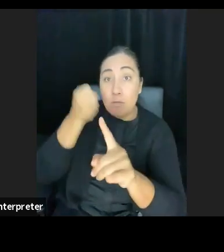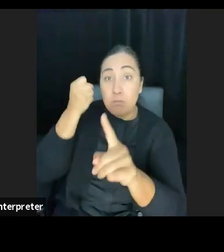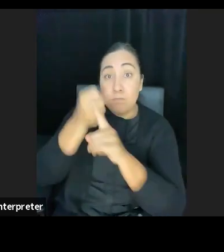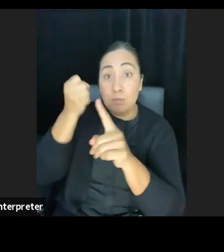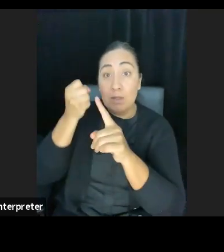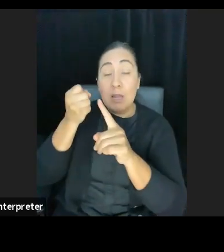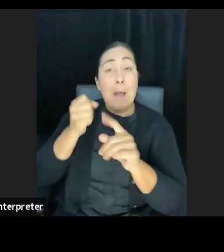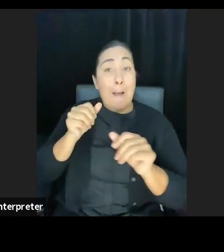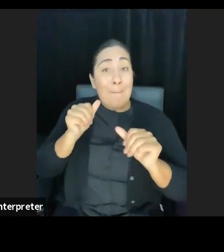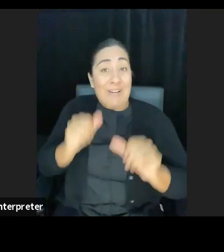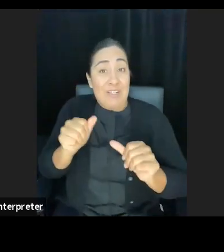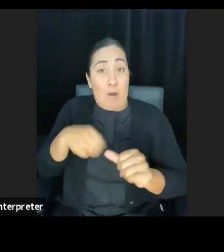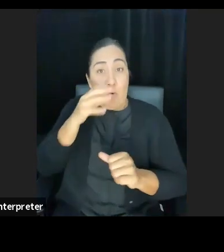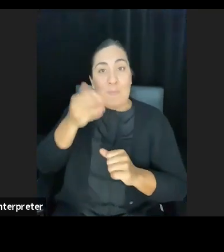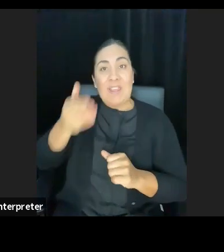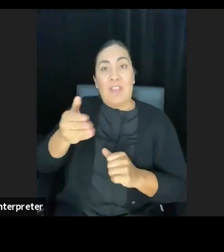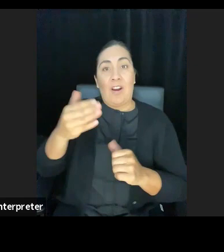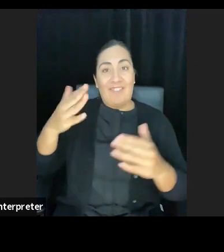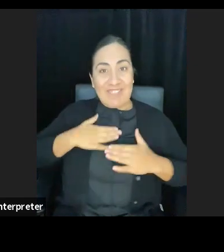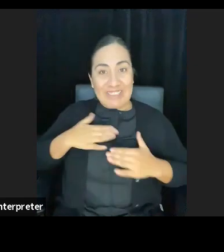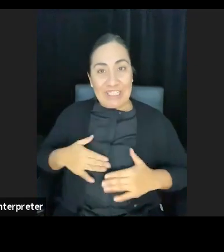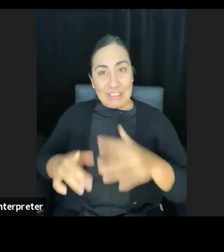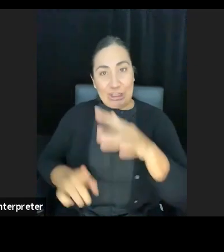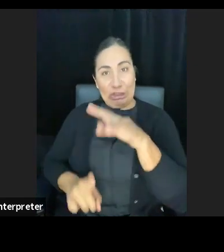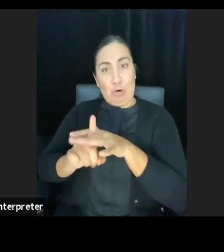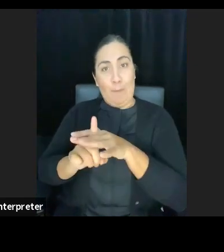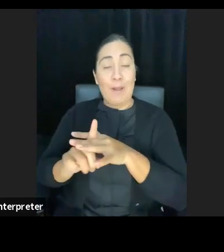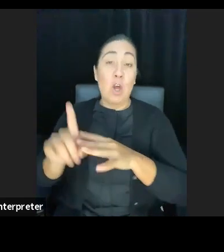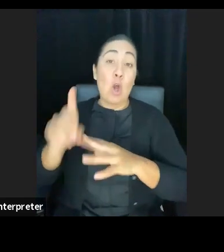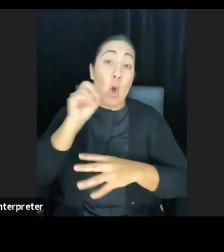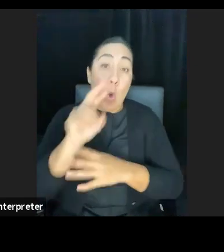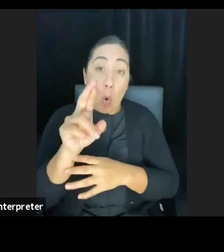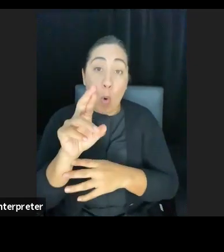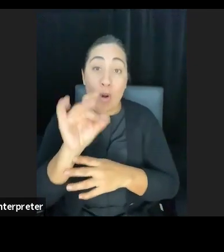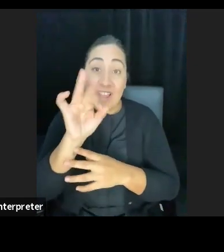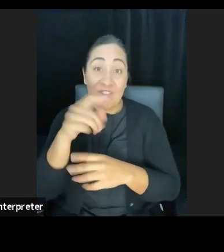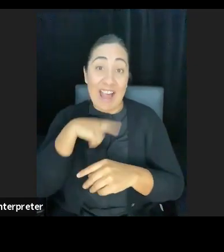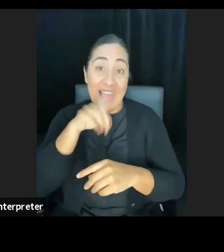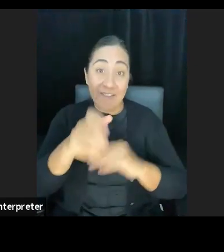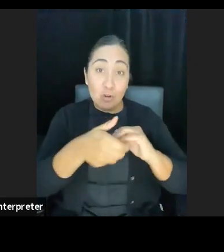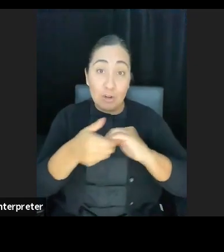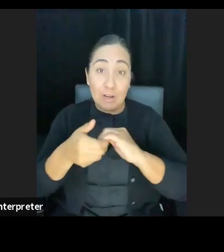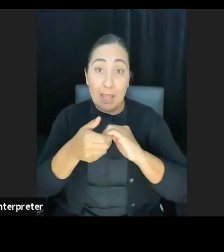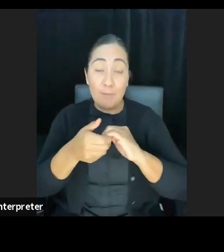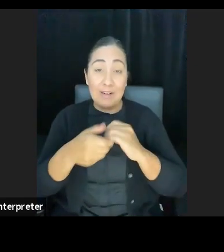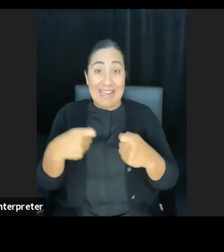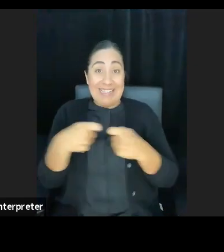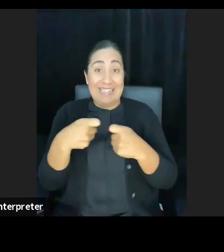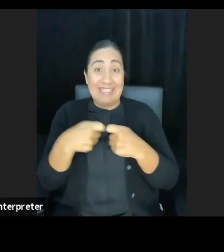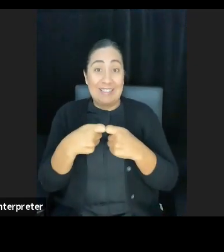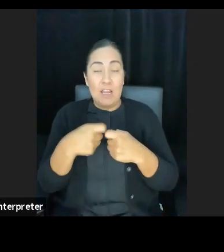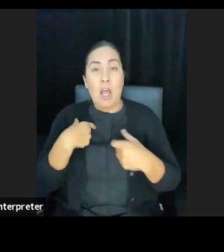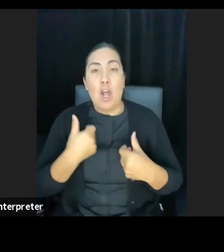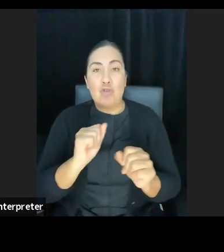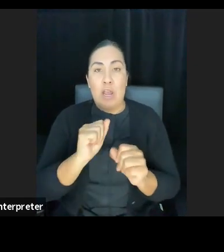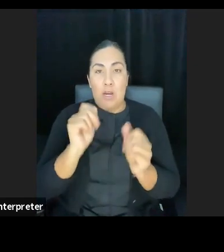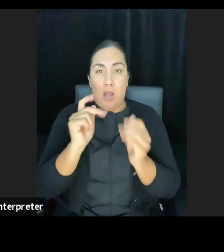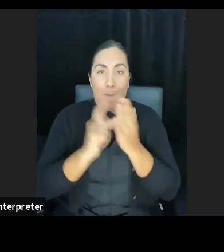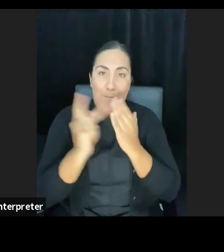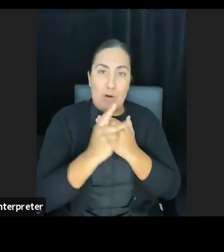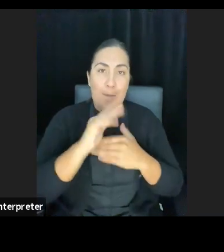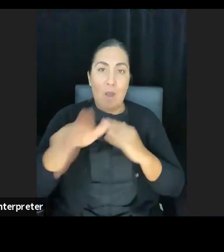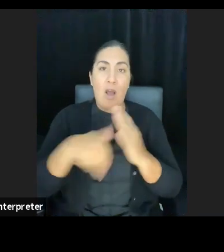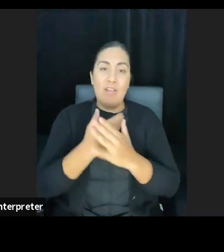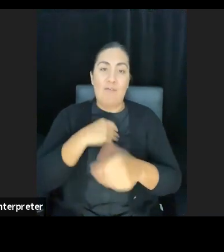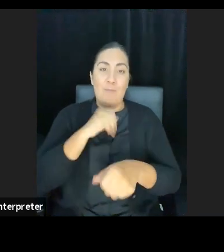physically. Potentially, I will have to collaborate digitally, and I try to program all of my work around that.